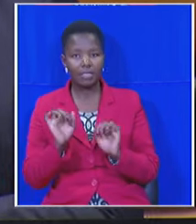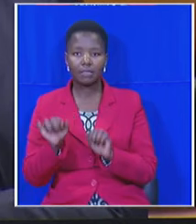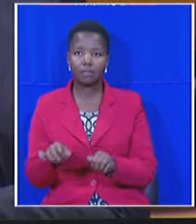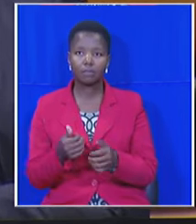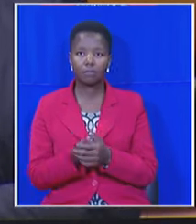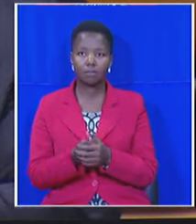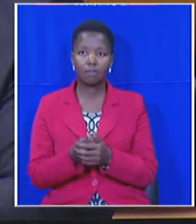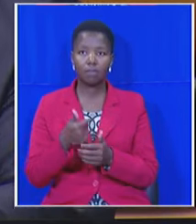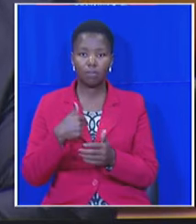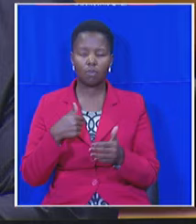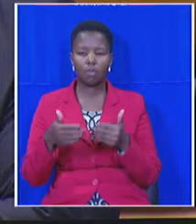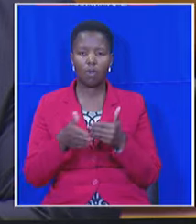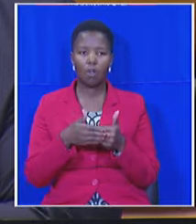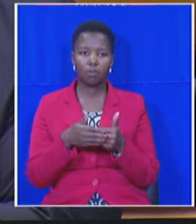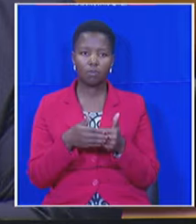Voting is now closed.